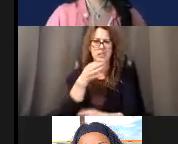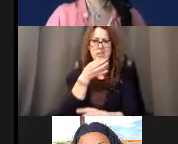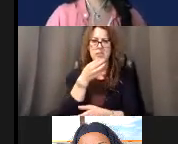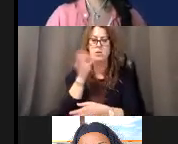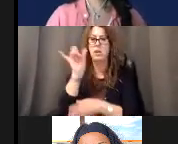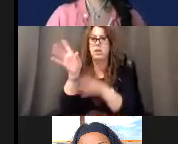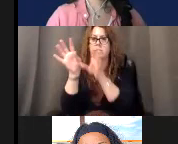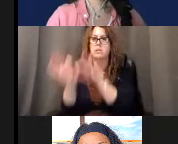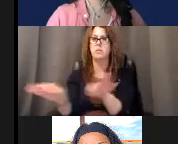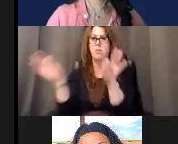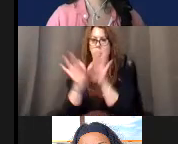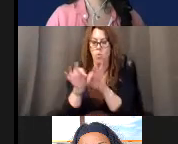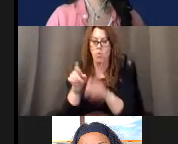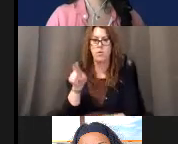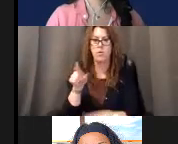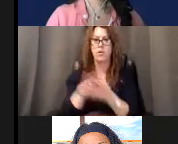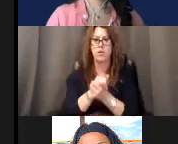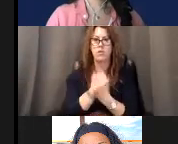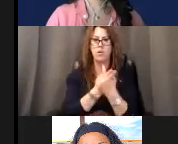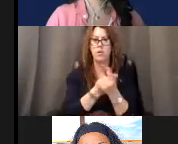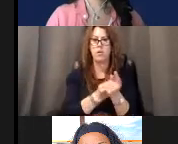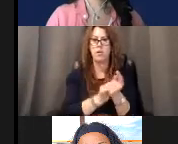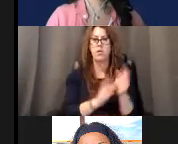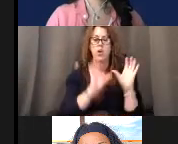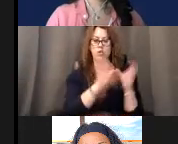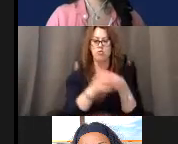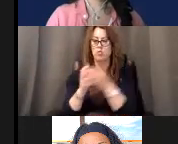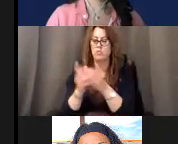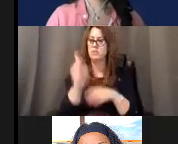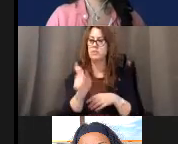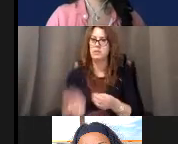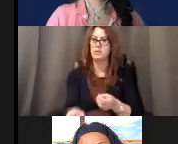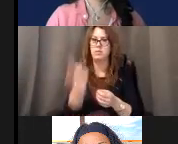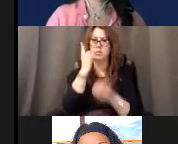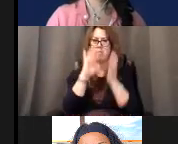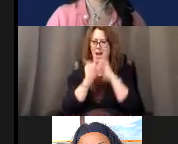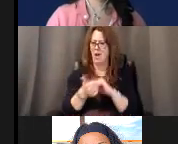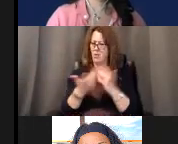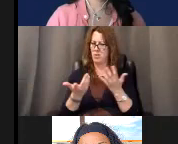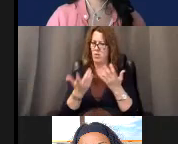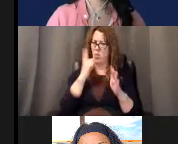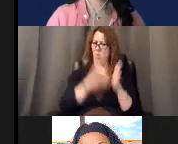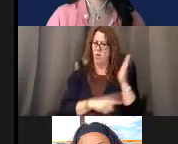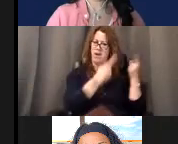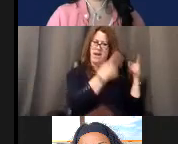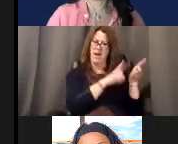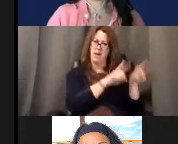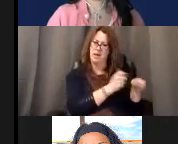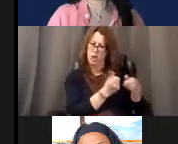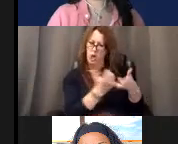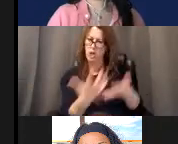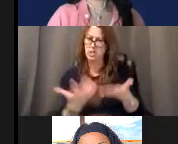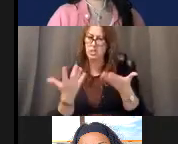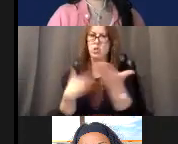that that groups have an understanding of how we got here. And I've been using, and I like this analogy,